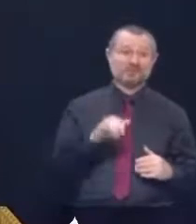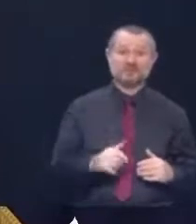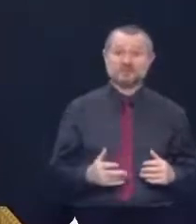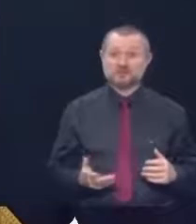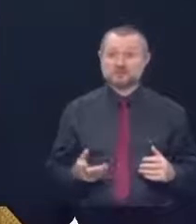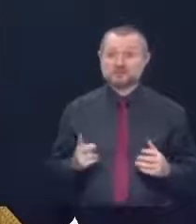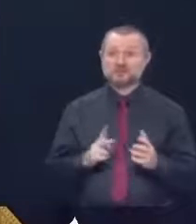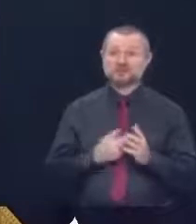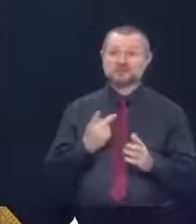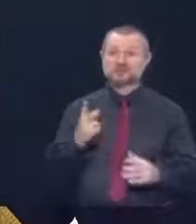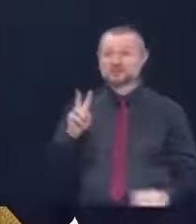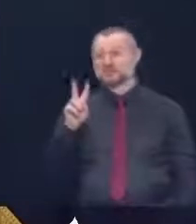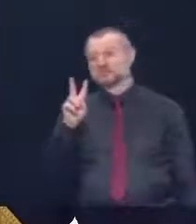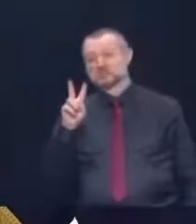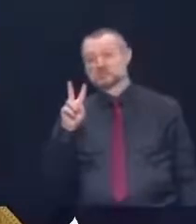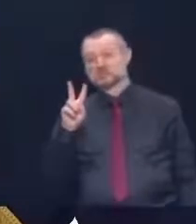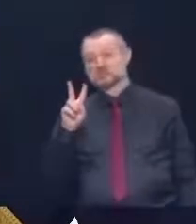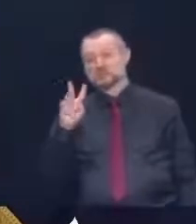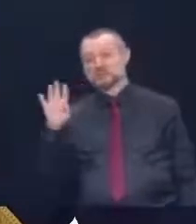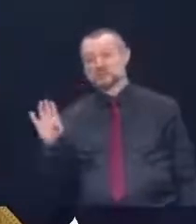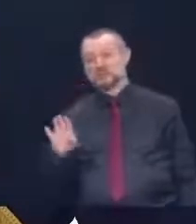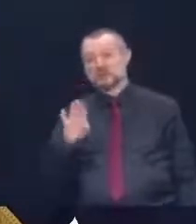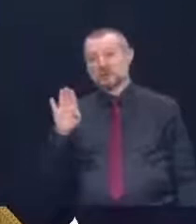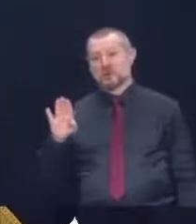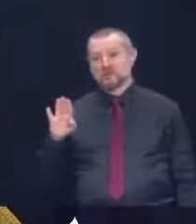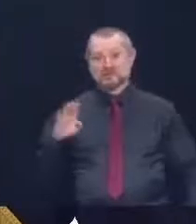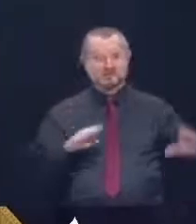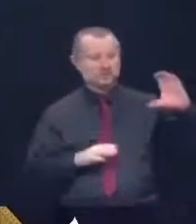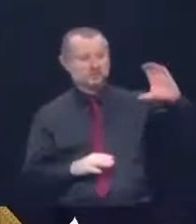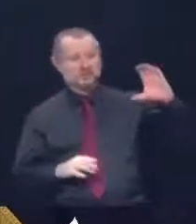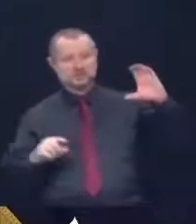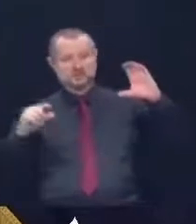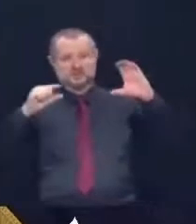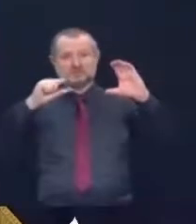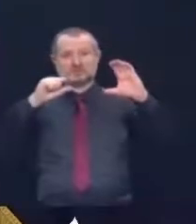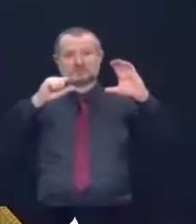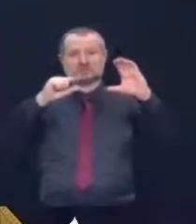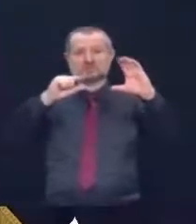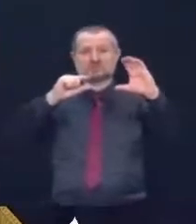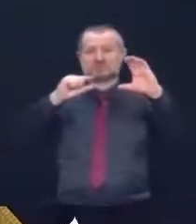tops. Okay. Now you need another 48 billion.